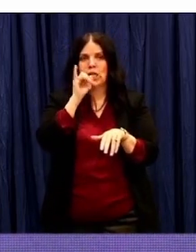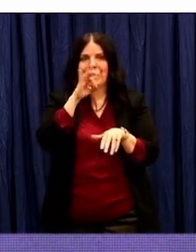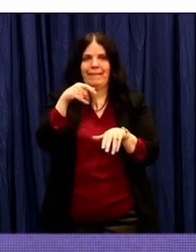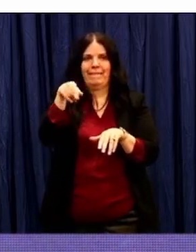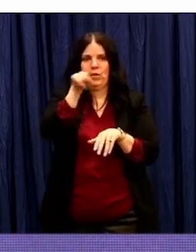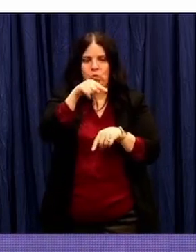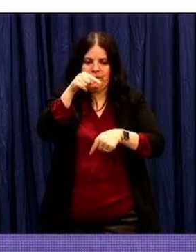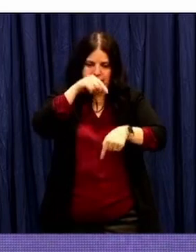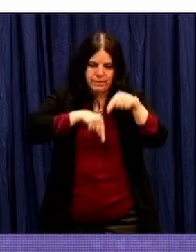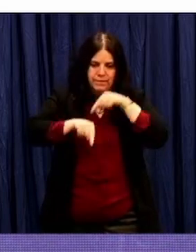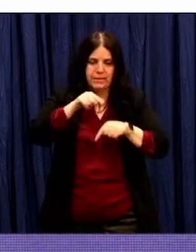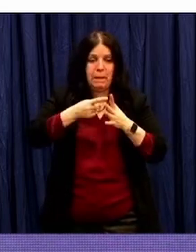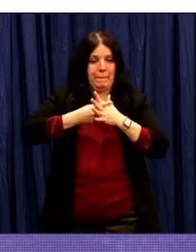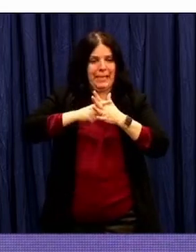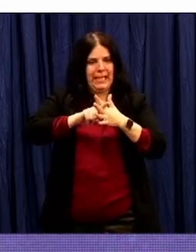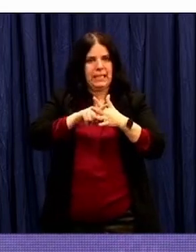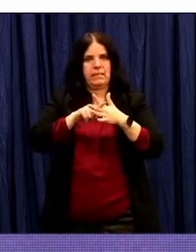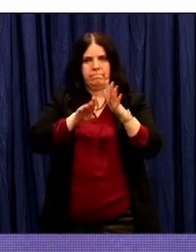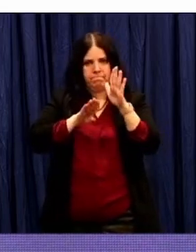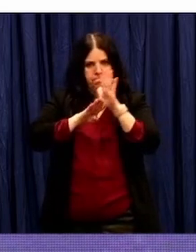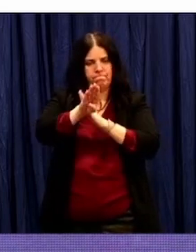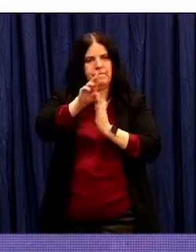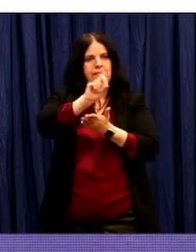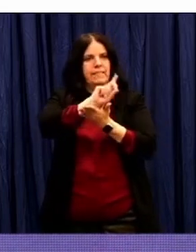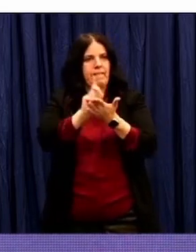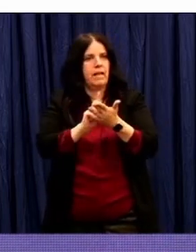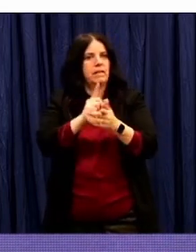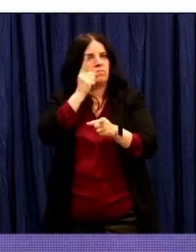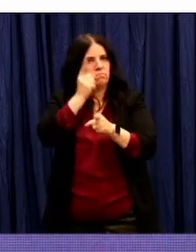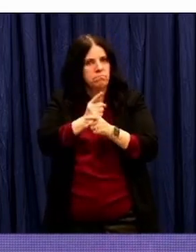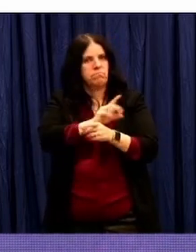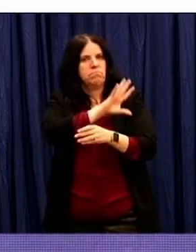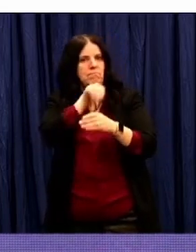accessibly from the start.